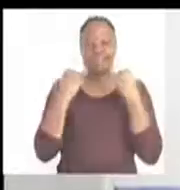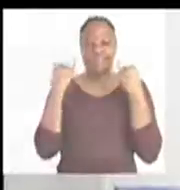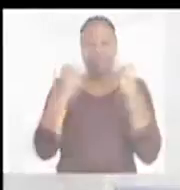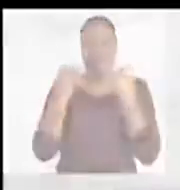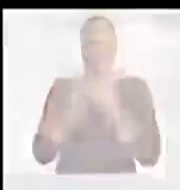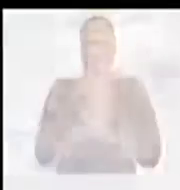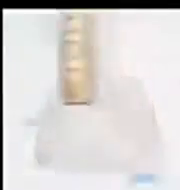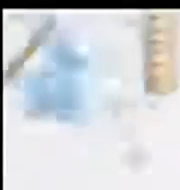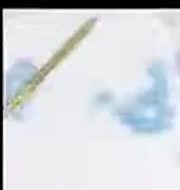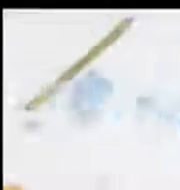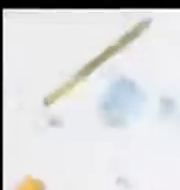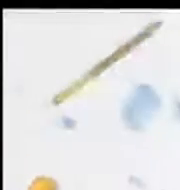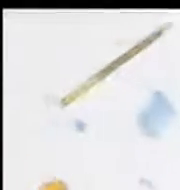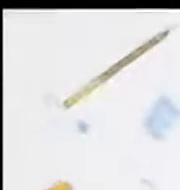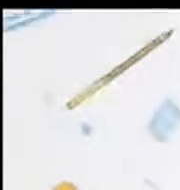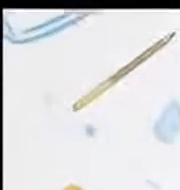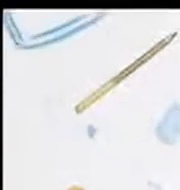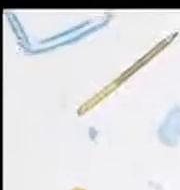win.